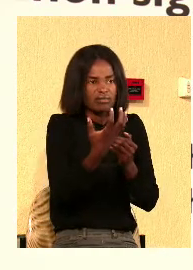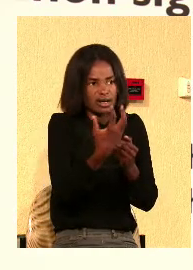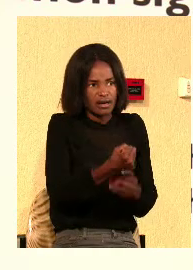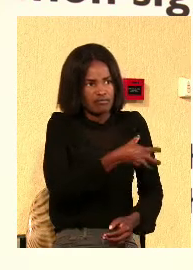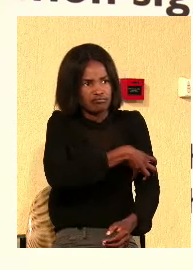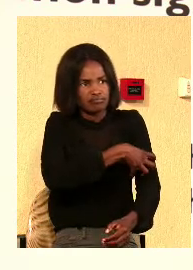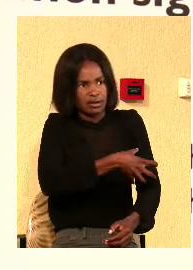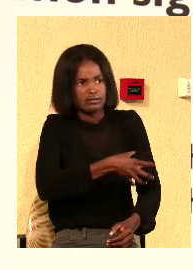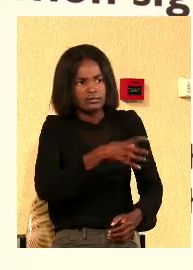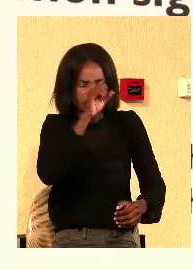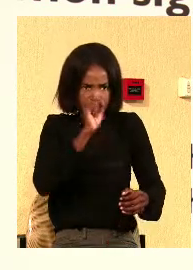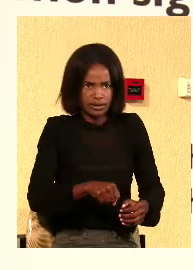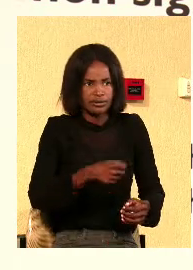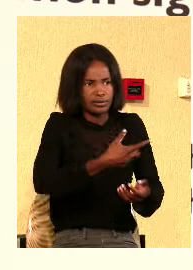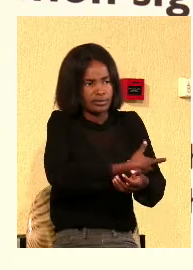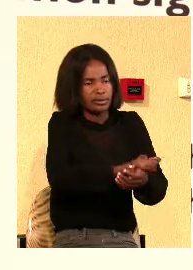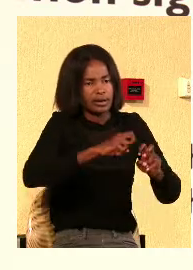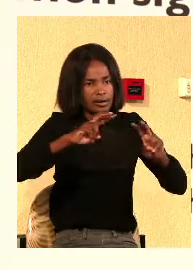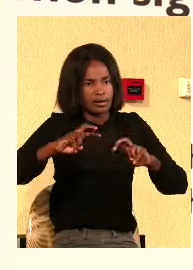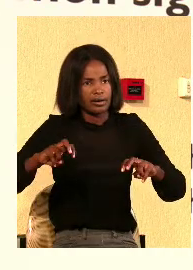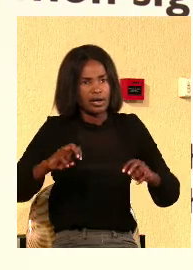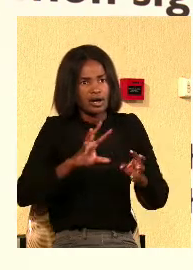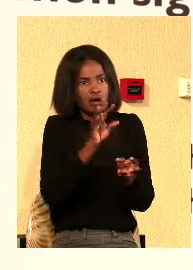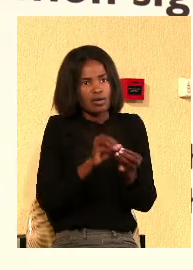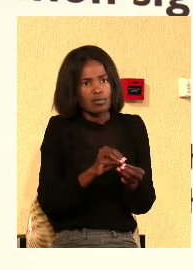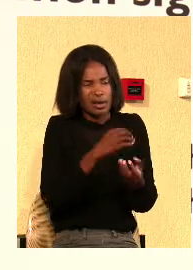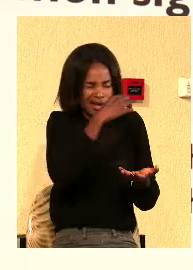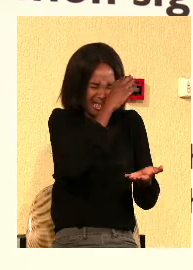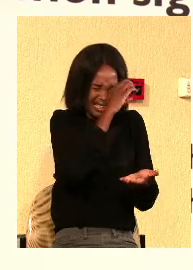laboratory all over, we have about 39 labs.